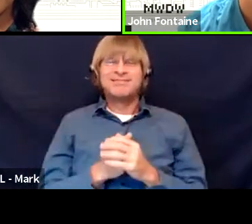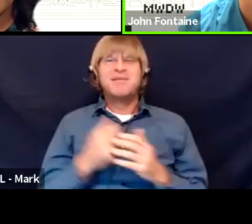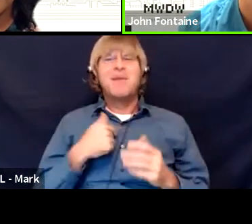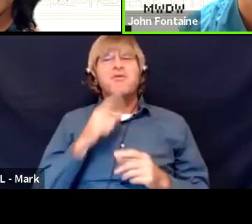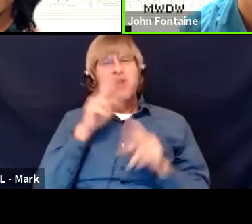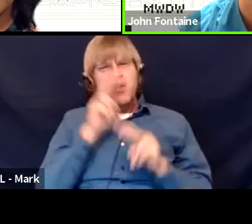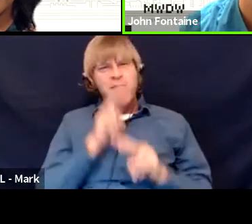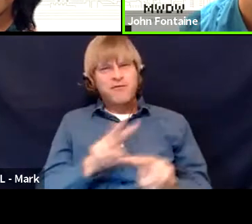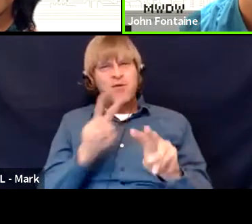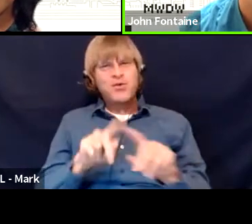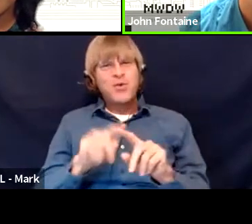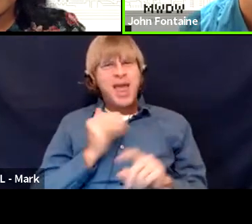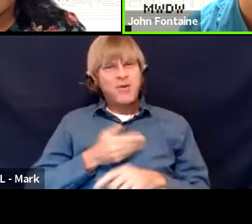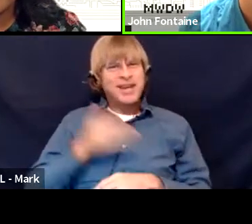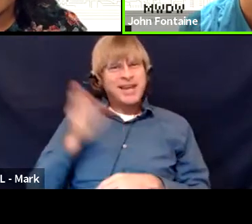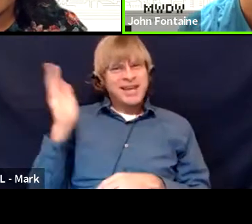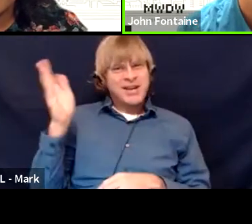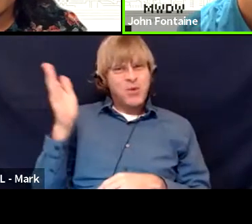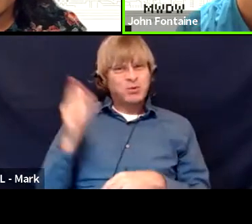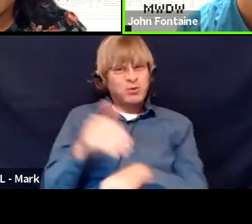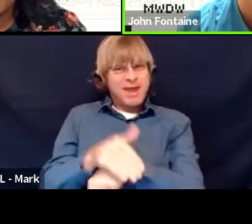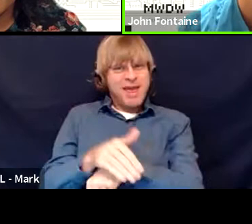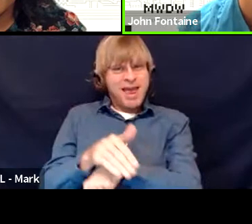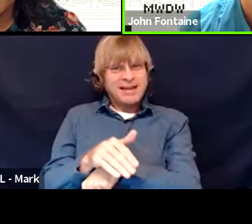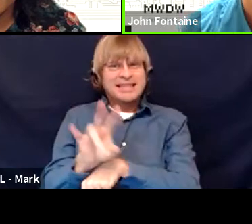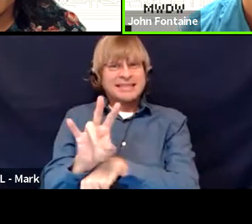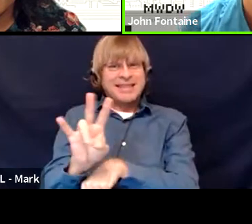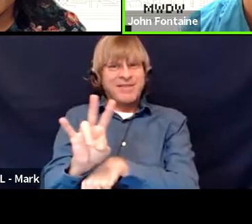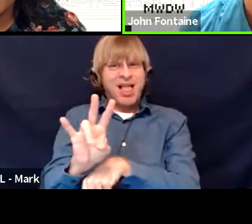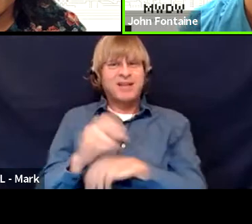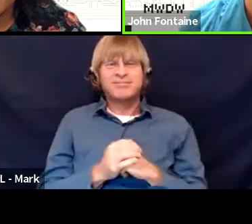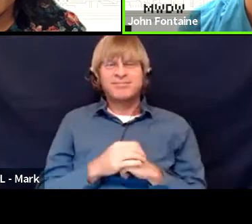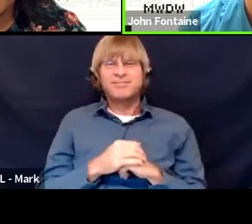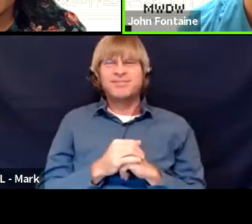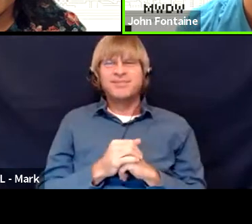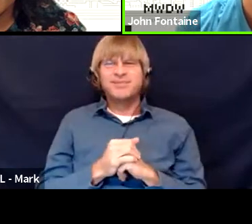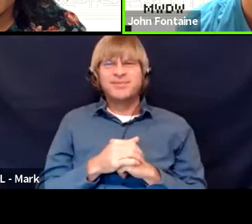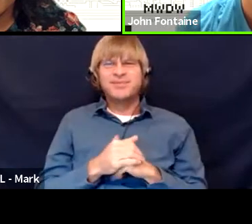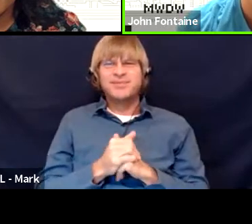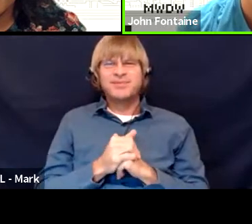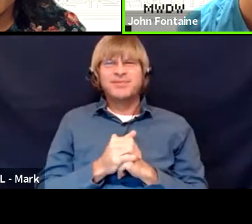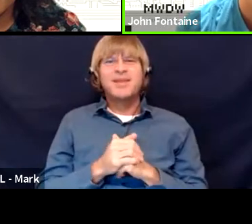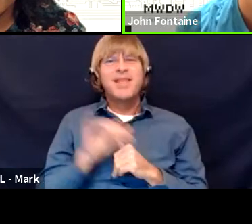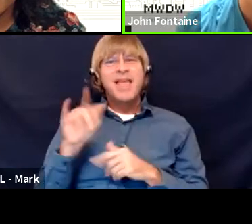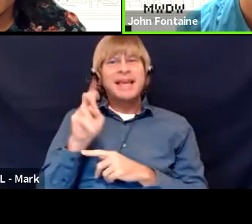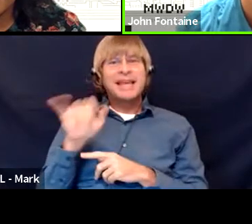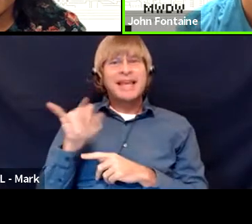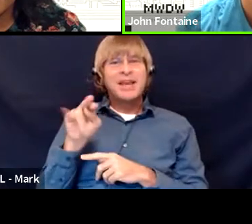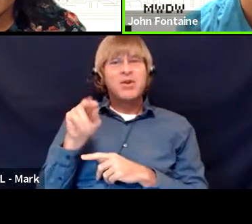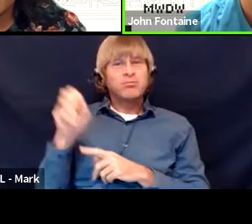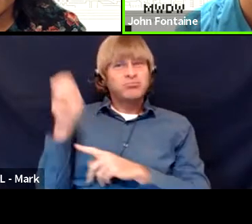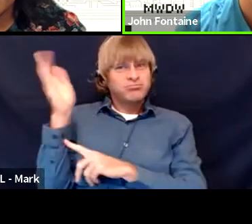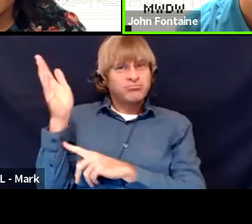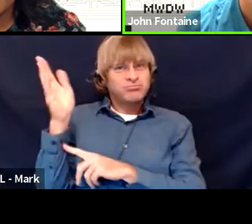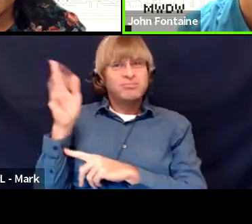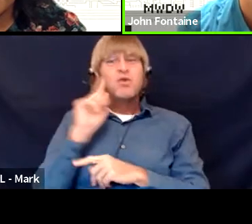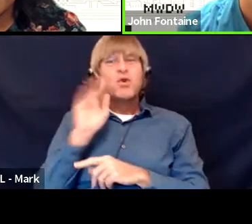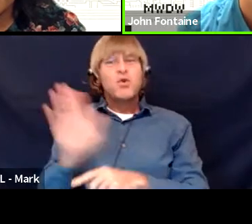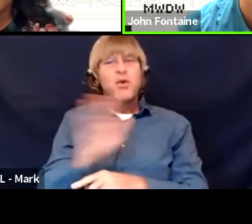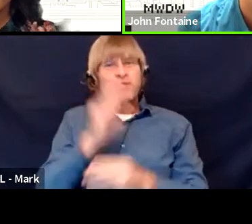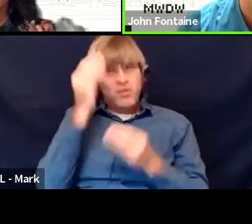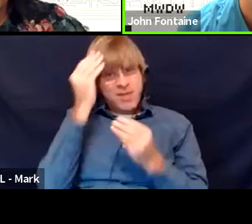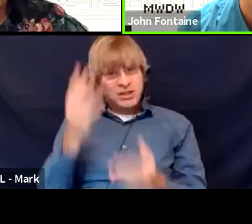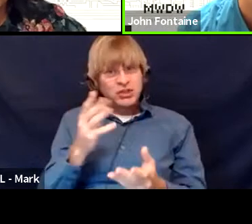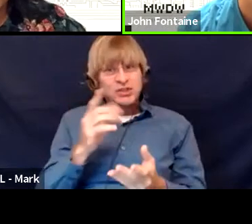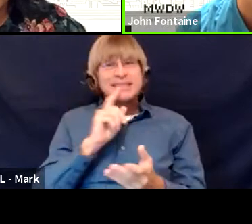really looking forward to our keynote event tonight at 7 p.m. That keynote, just for your information,